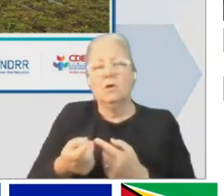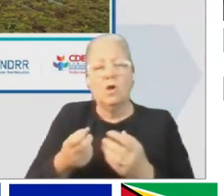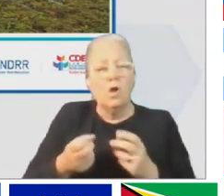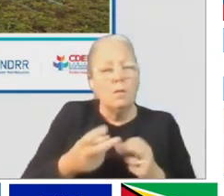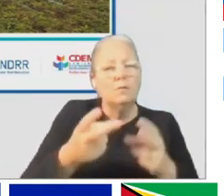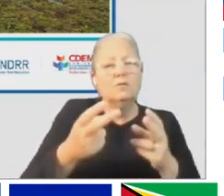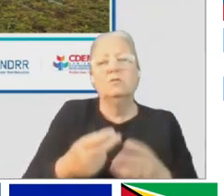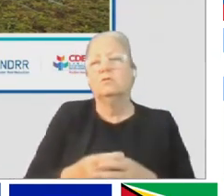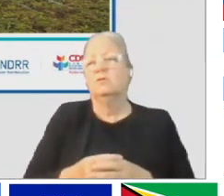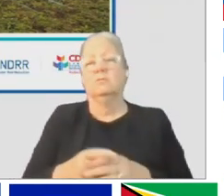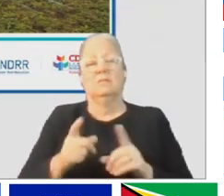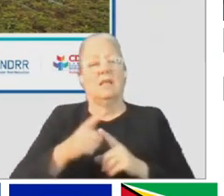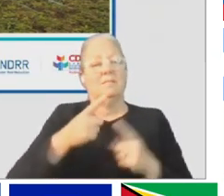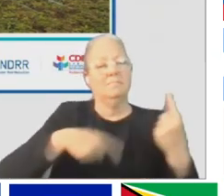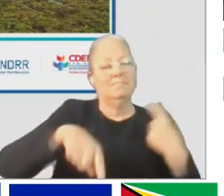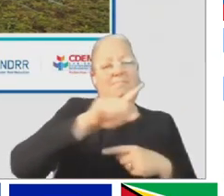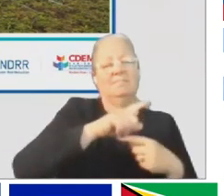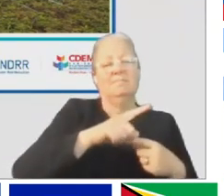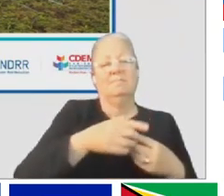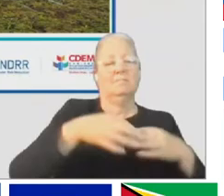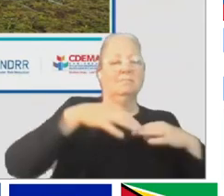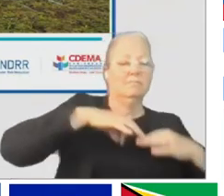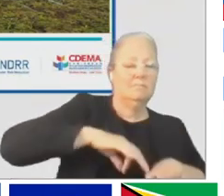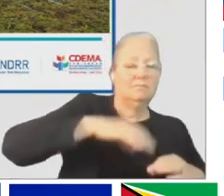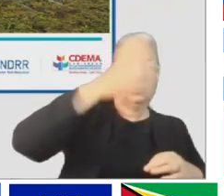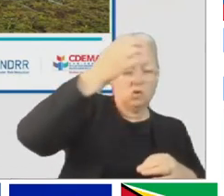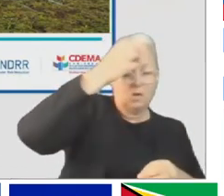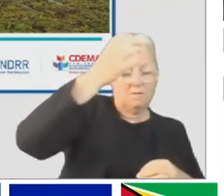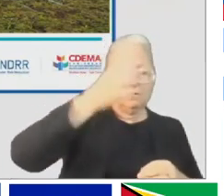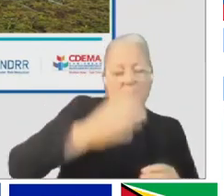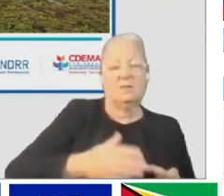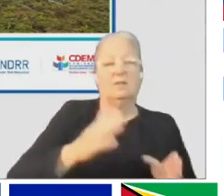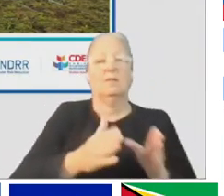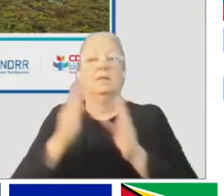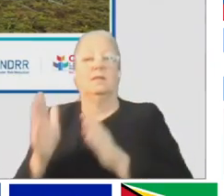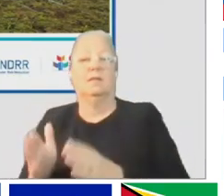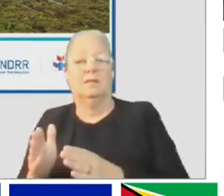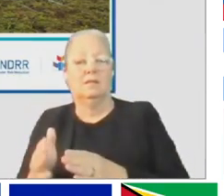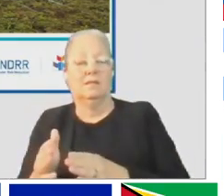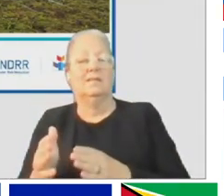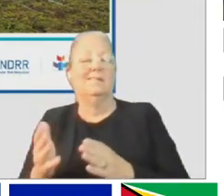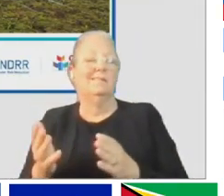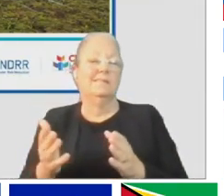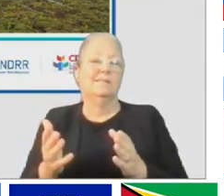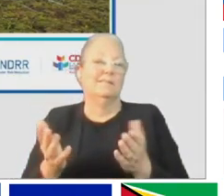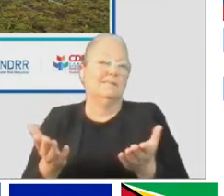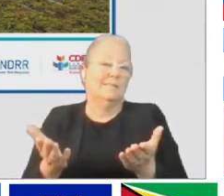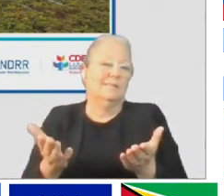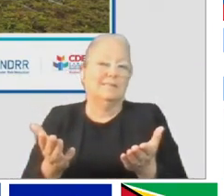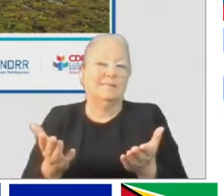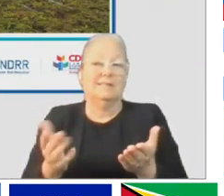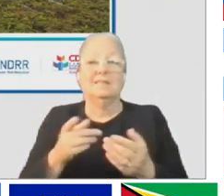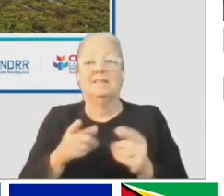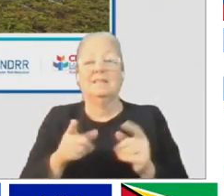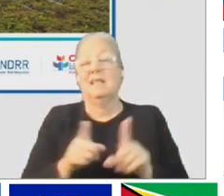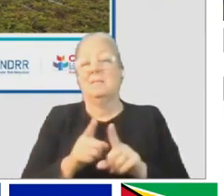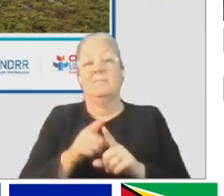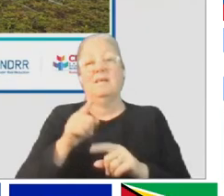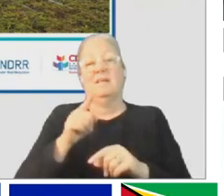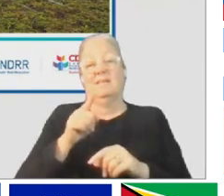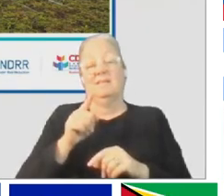the scientific community, and find alternative routes and means to get into communities. Because after Hurricane Elsa